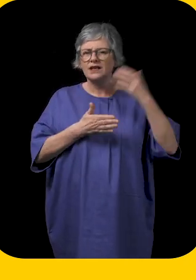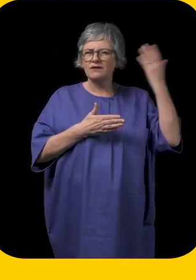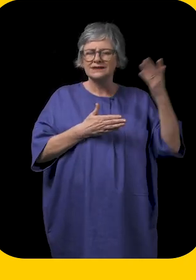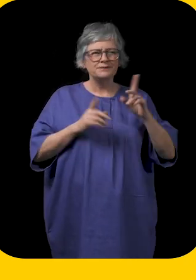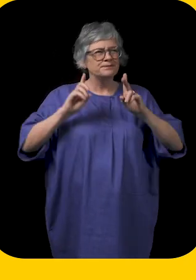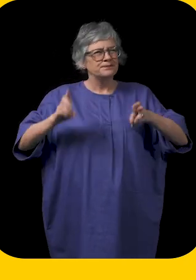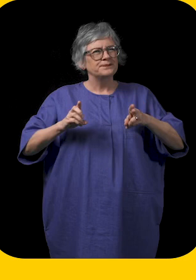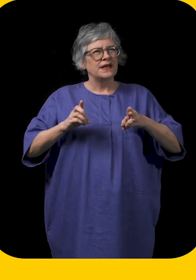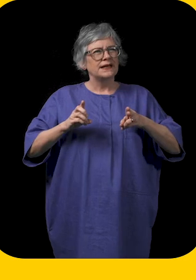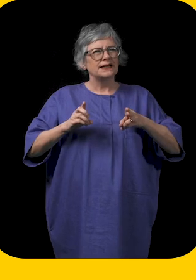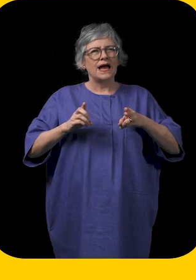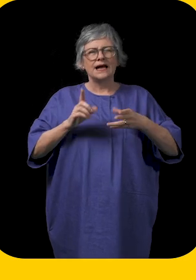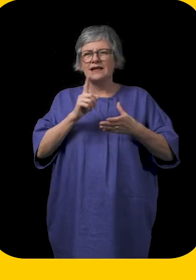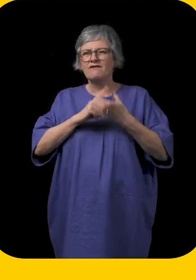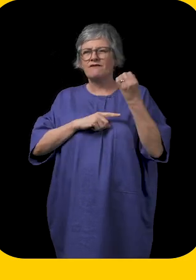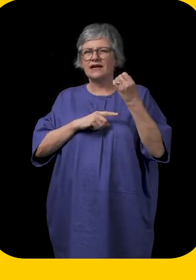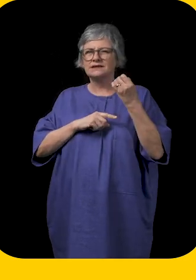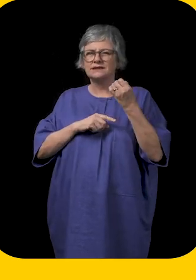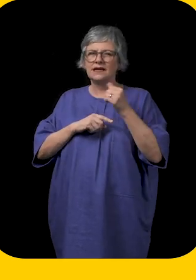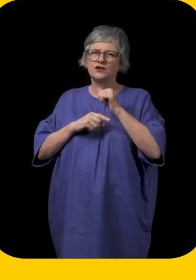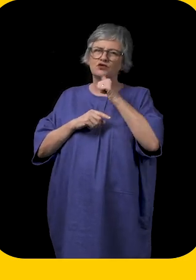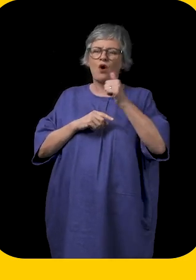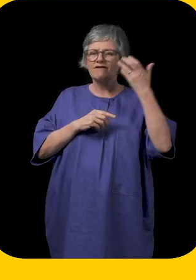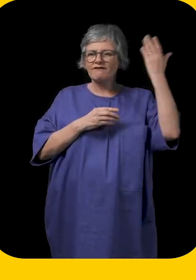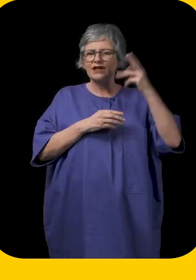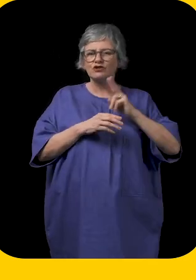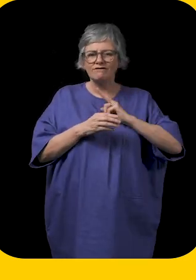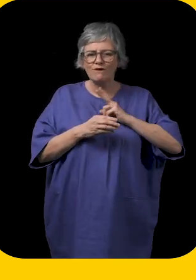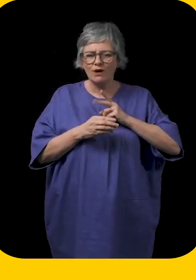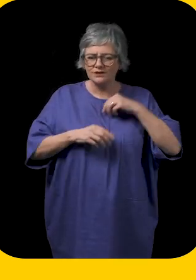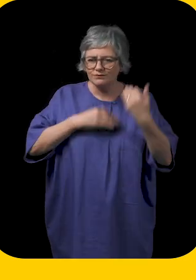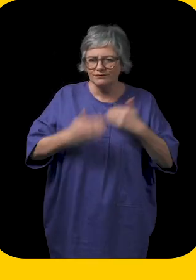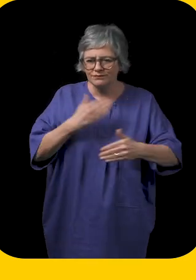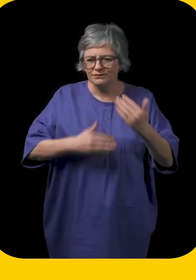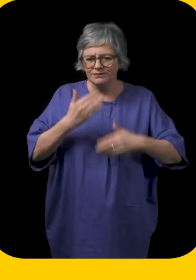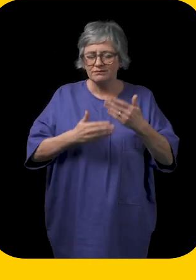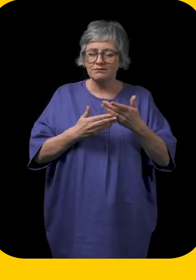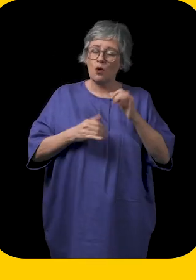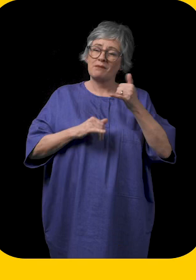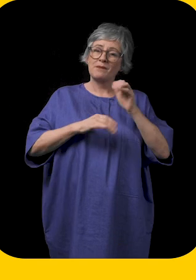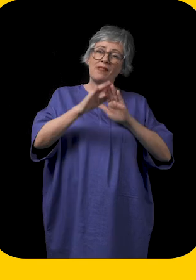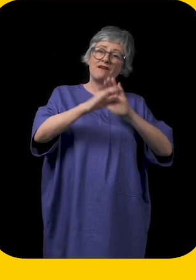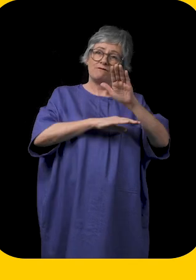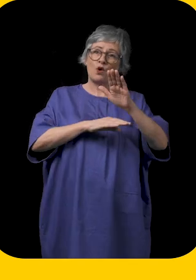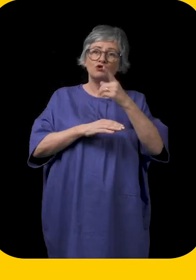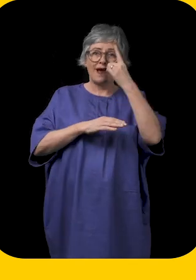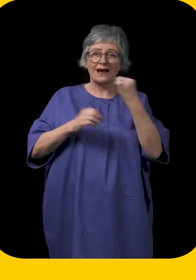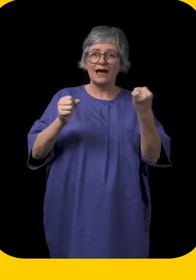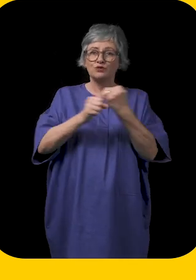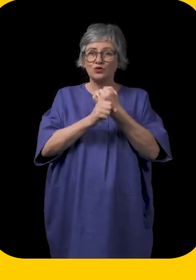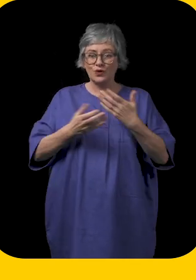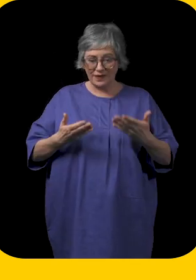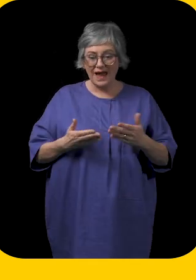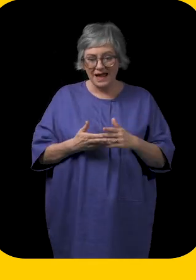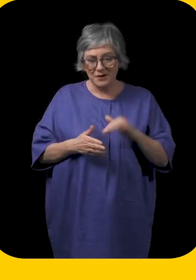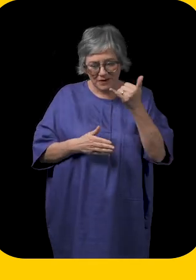and I can't get the voice. I can't get a nonfiction voice going. So maybe in the future I might be able